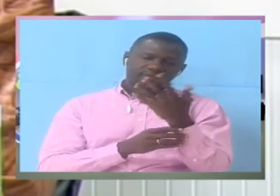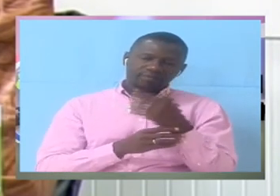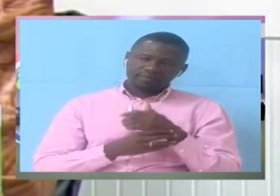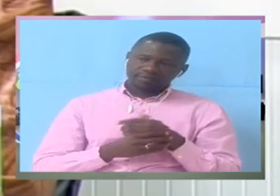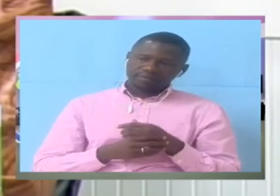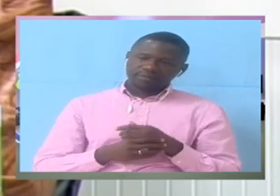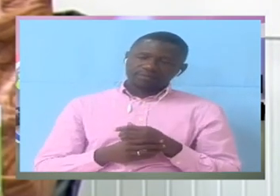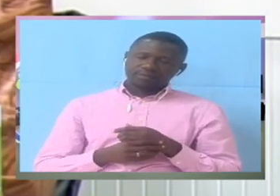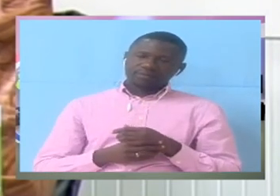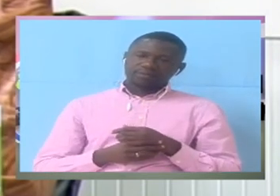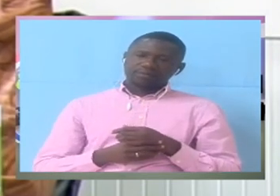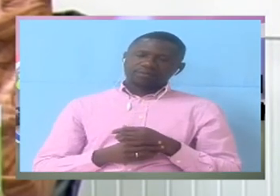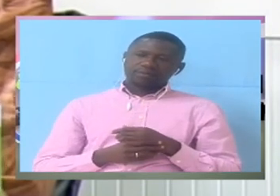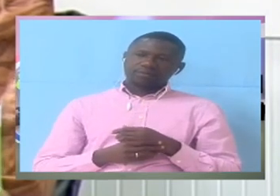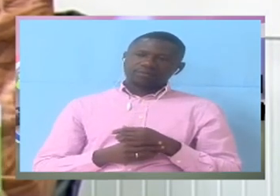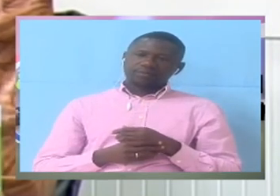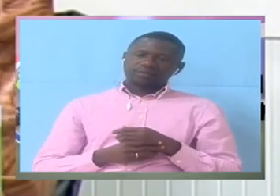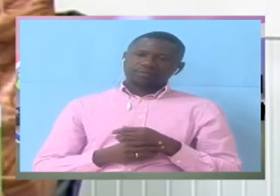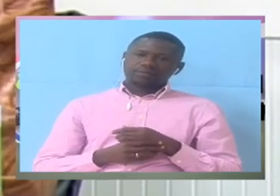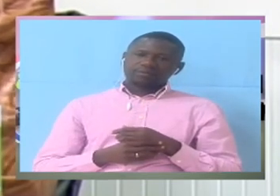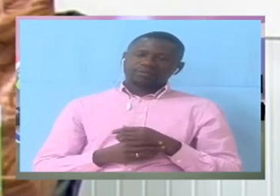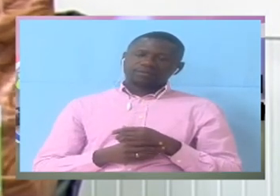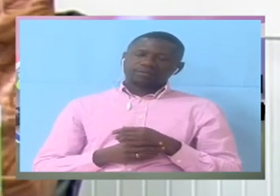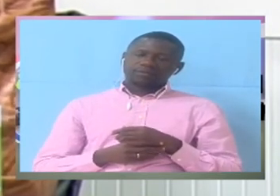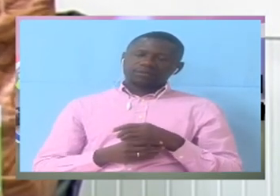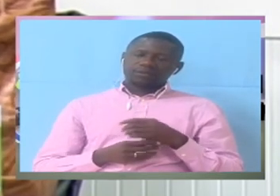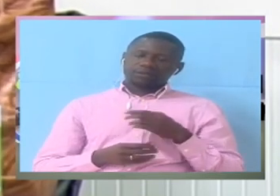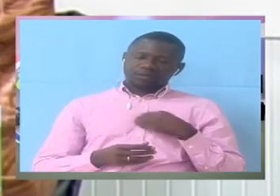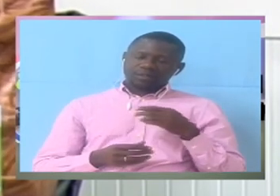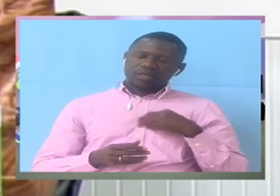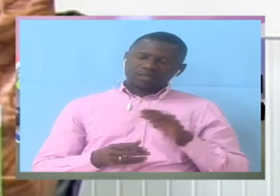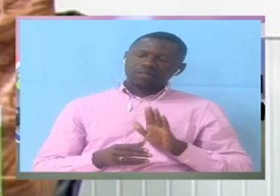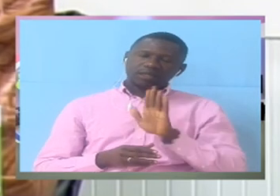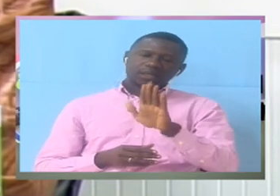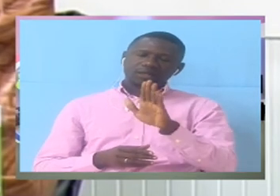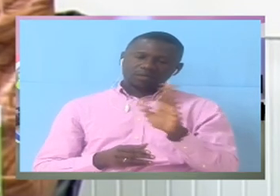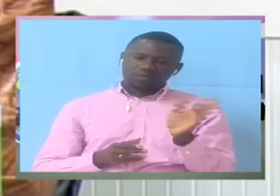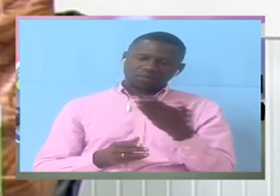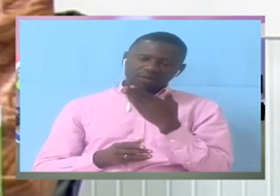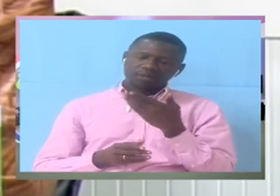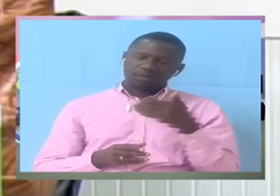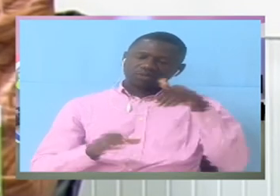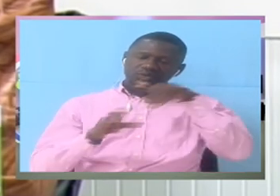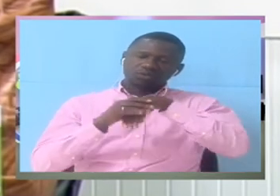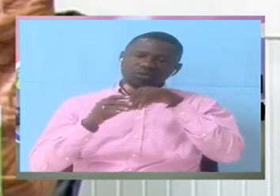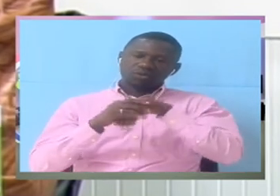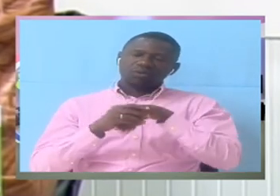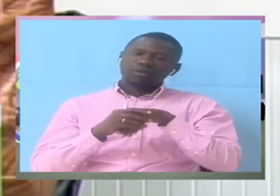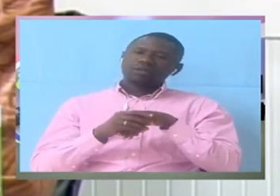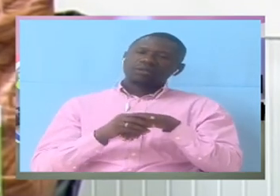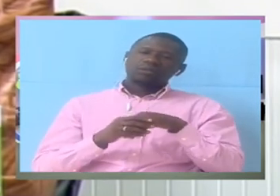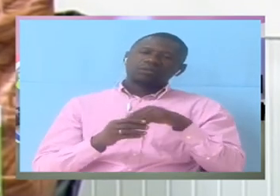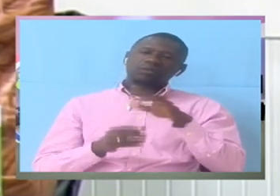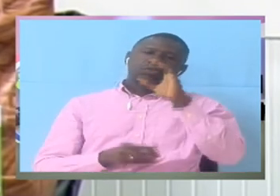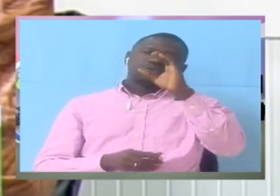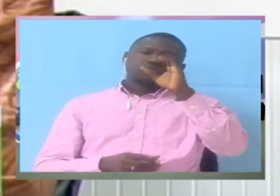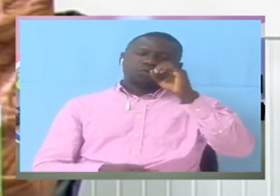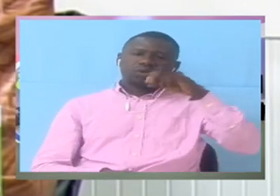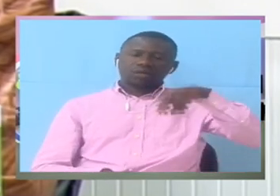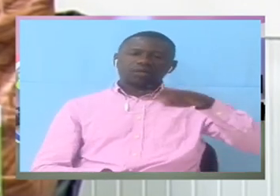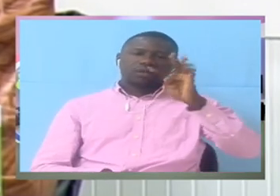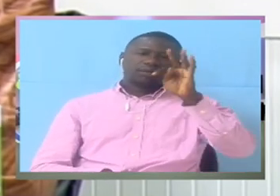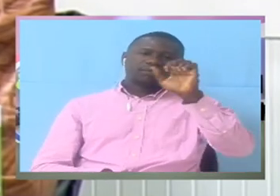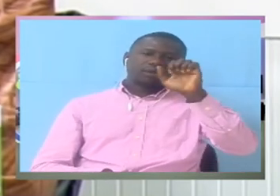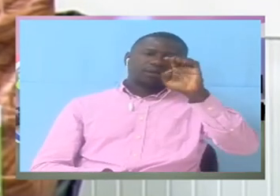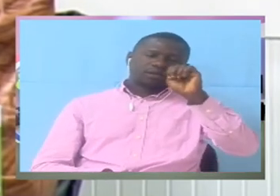1985. In 1985. Yes. Uh-huh. Another selection of the Confederal Army. Then I later went and joined the Confederal Army.